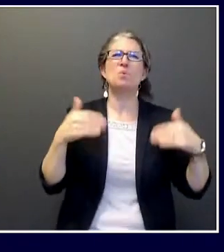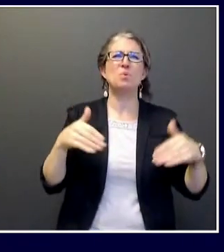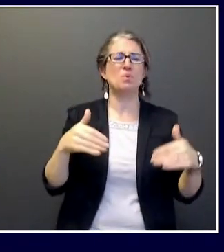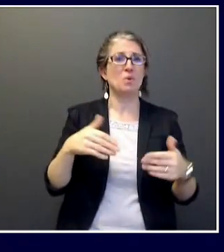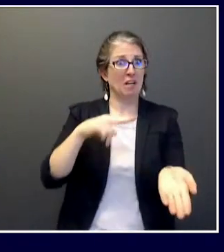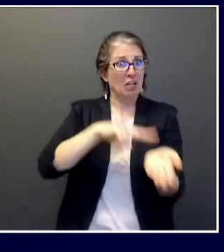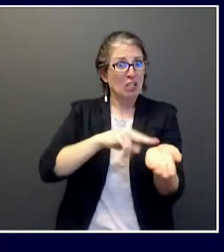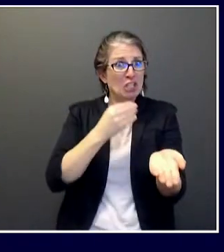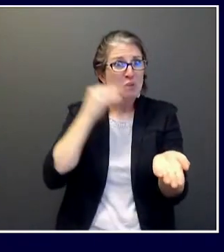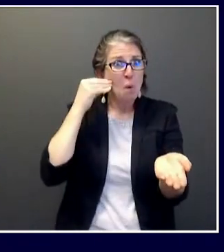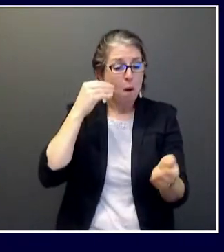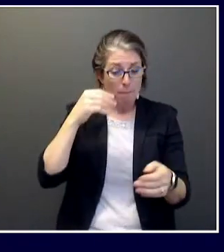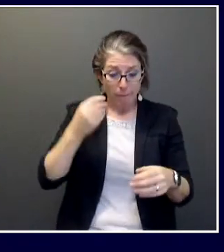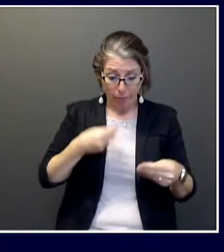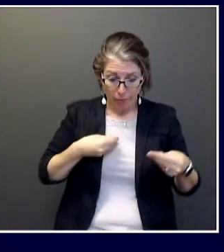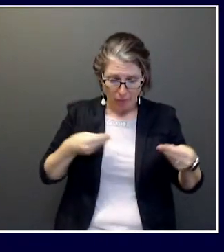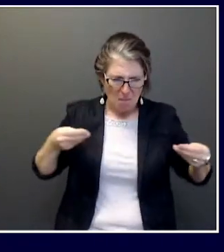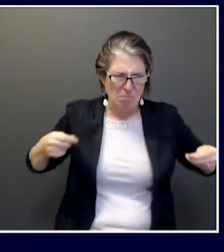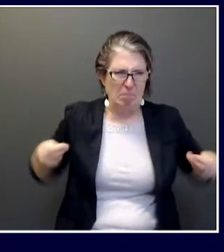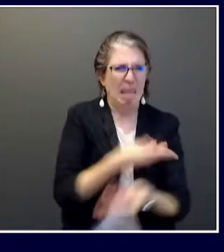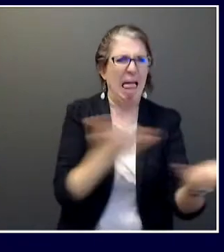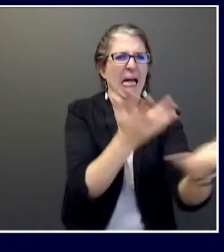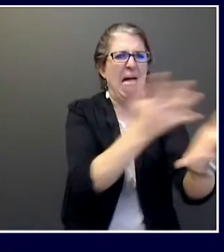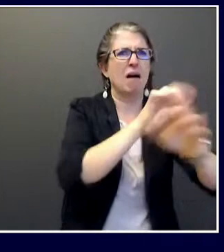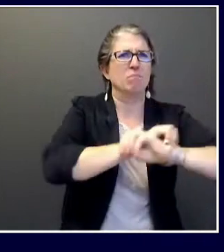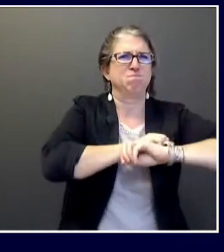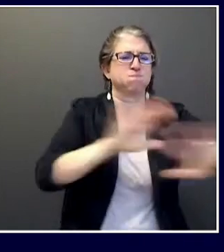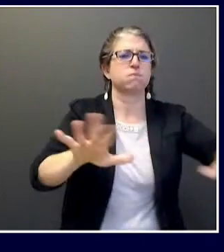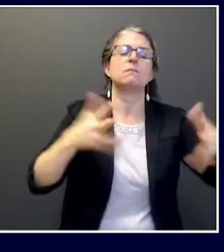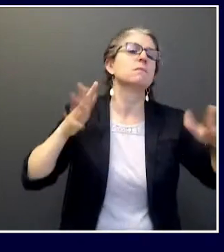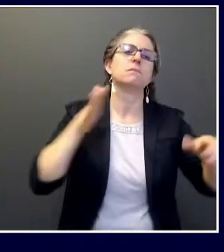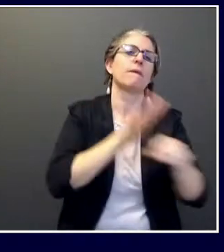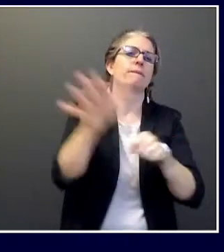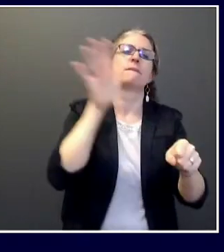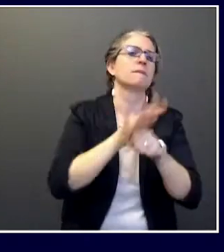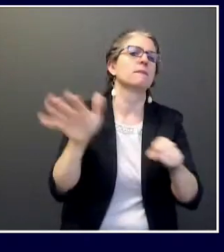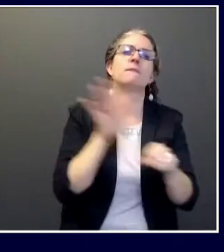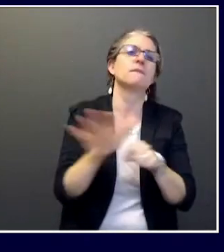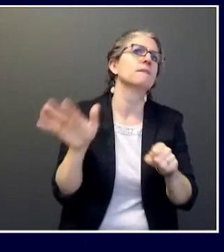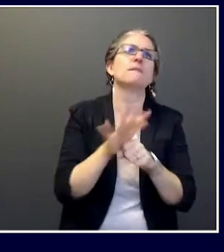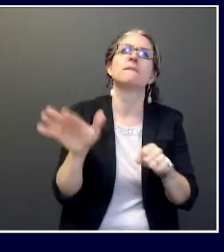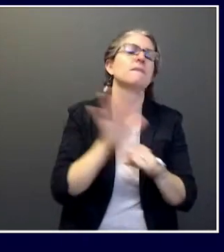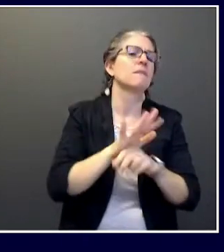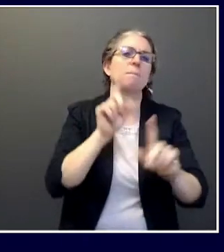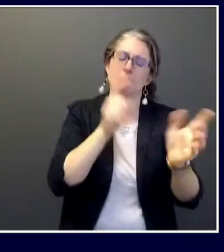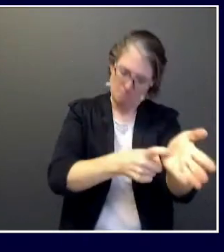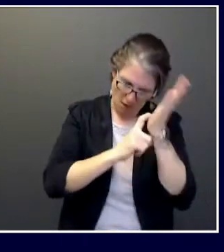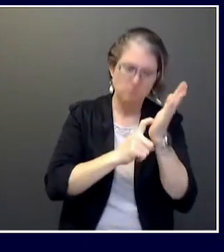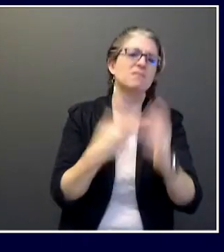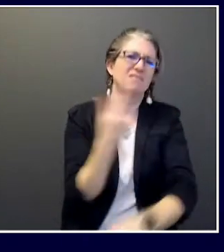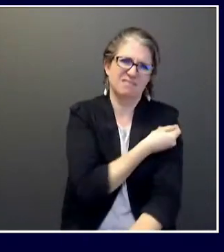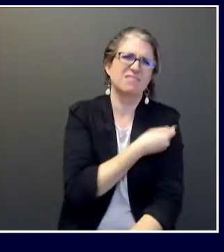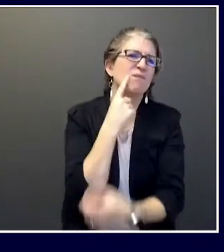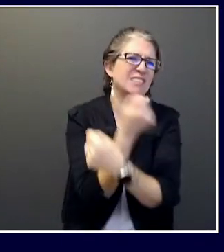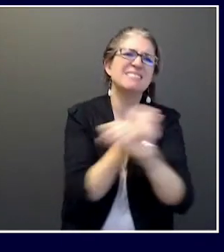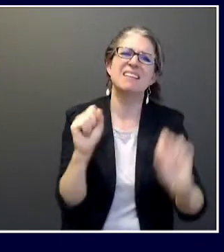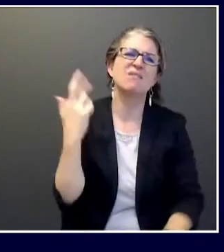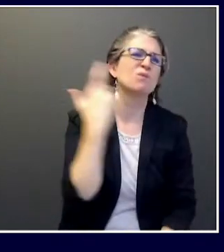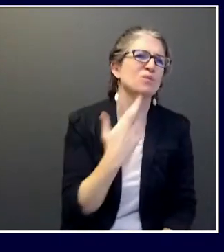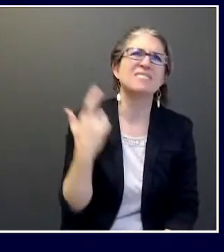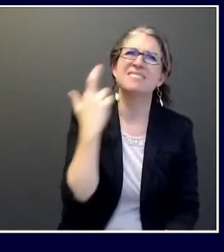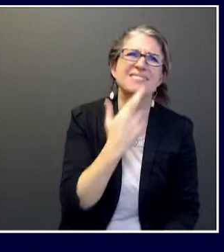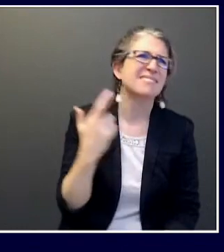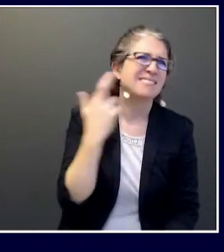why this matters. But going to the workforce challenges, we do continue to work aggressively. That